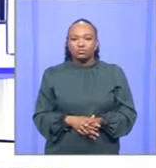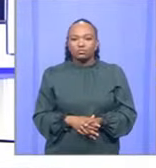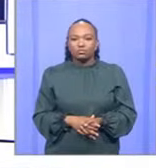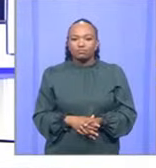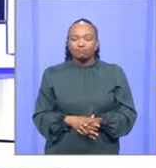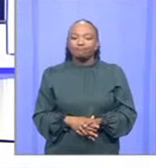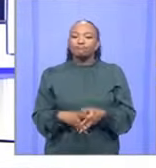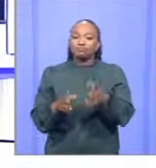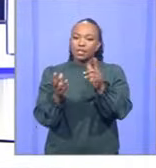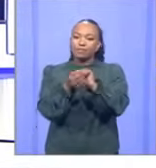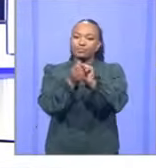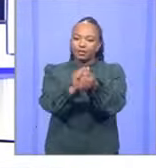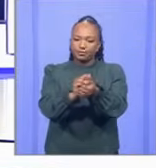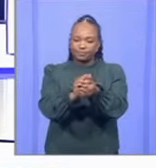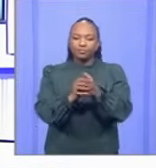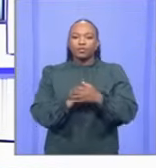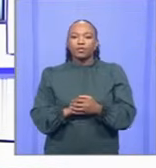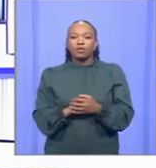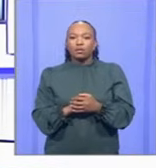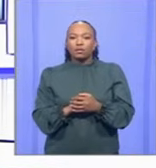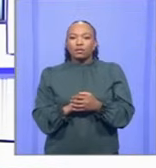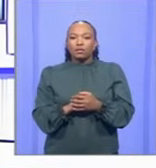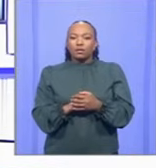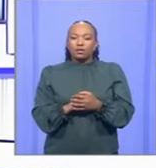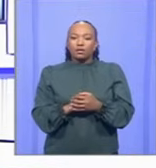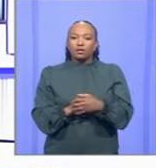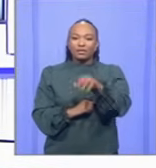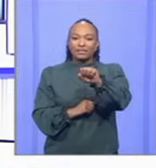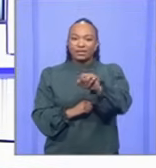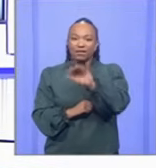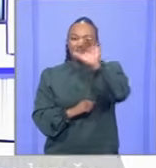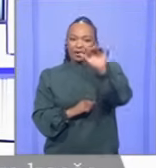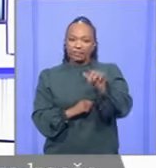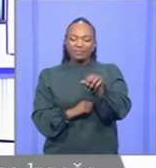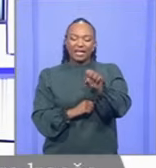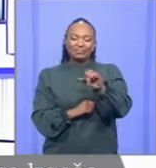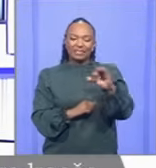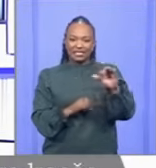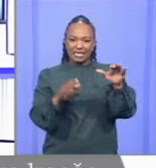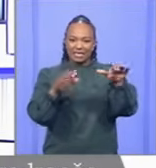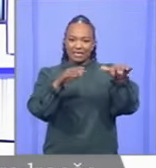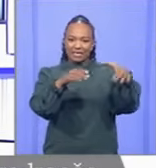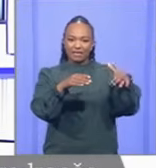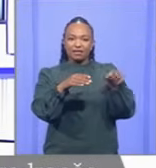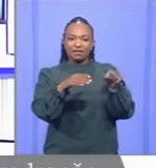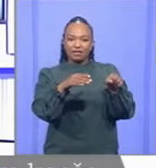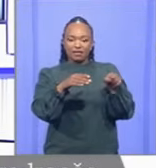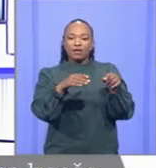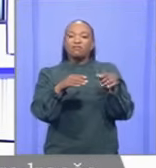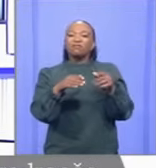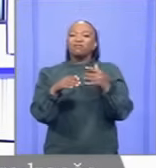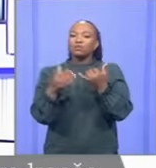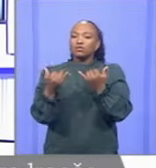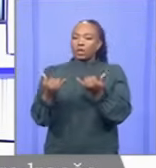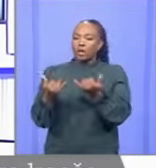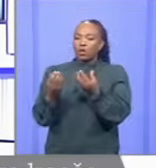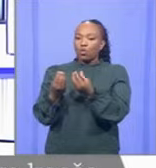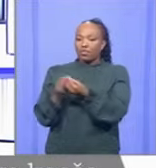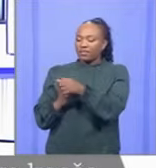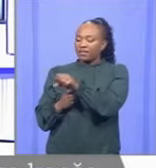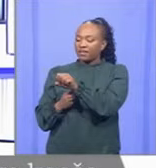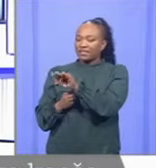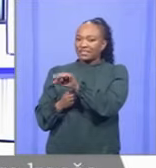Tša dipapadi ba lekgotla kgašo la Afrika Borwa SABC ba katološitše tumelelano ya bona ya kgašo